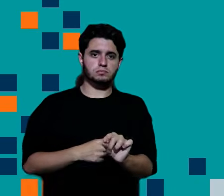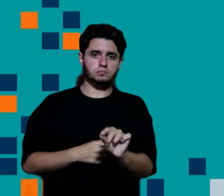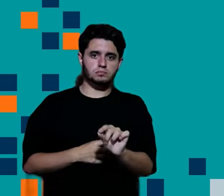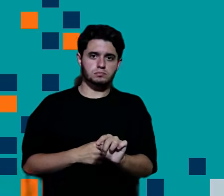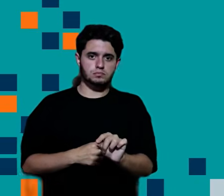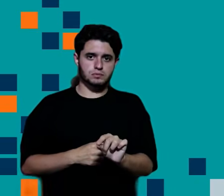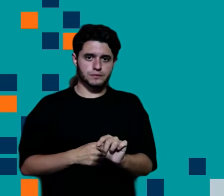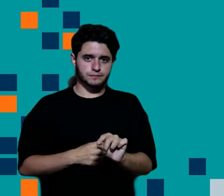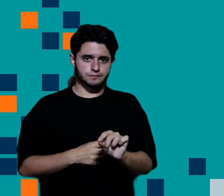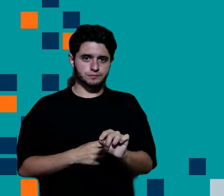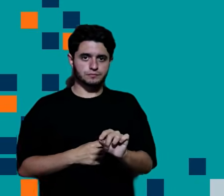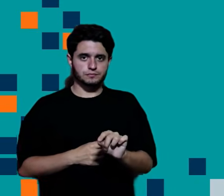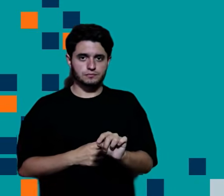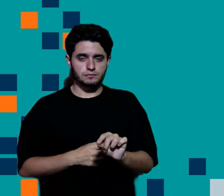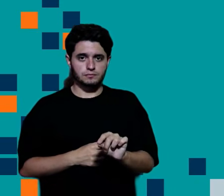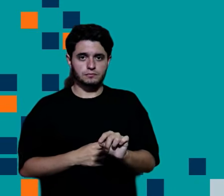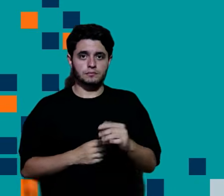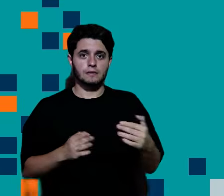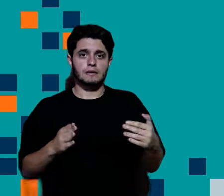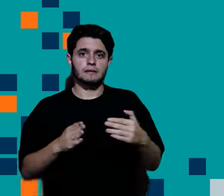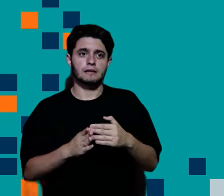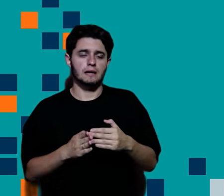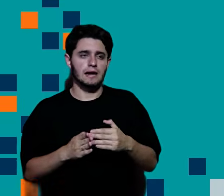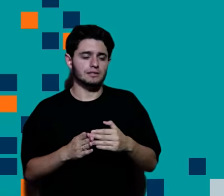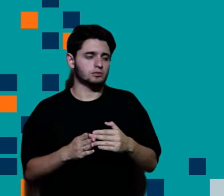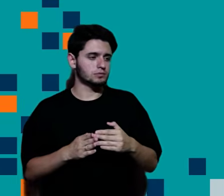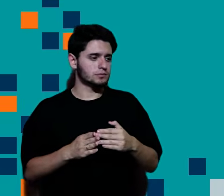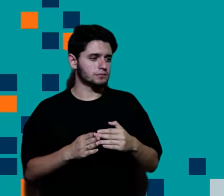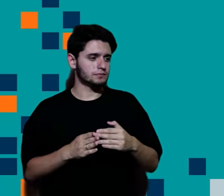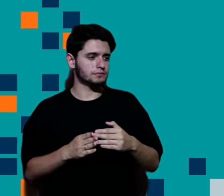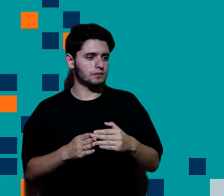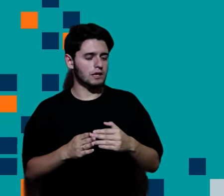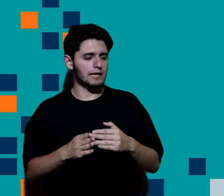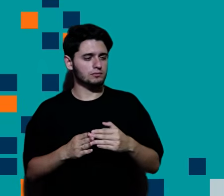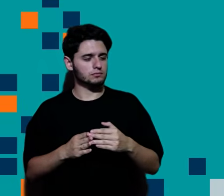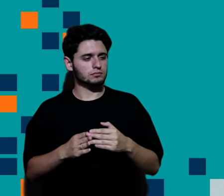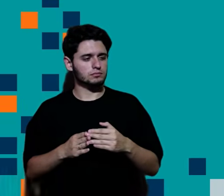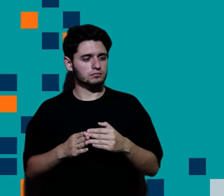had less social problems. They were quicker at learning